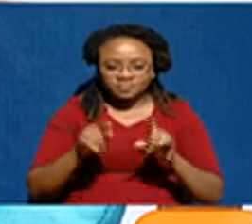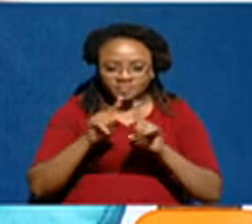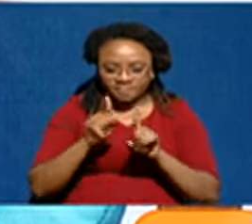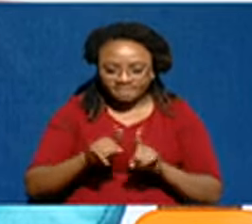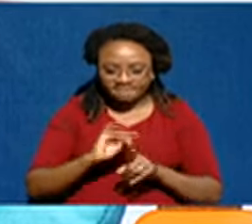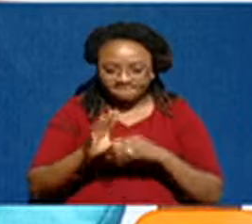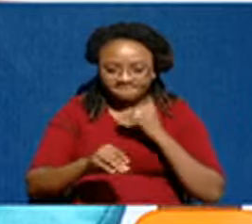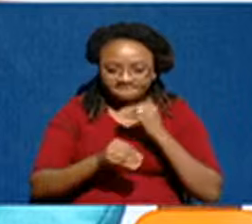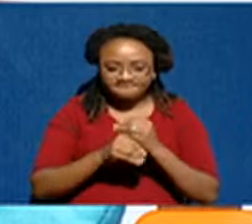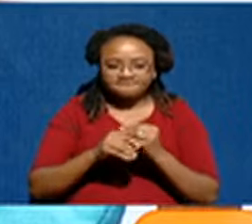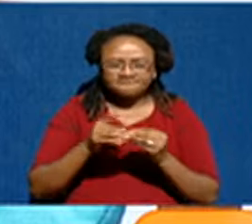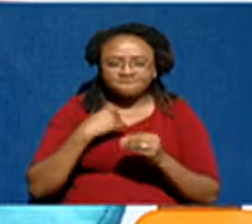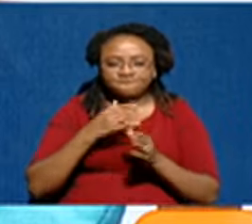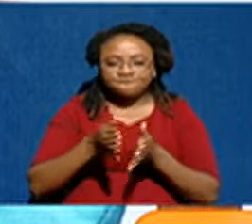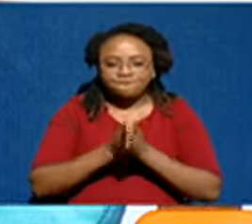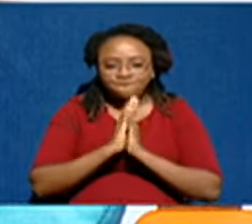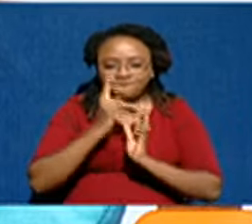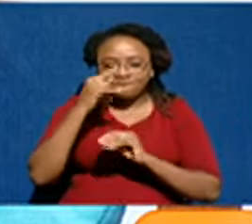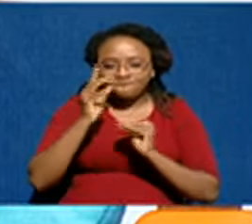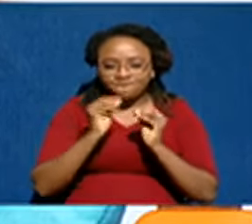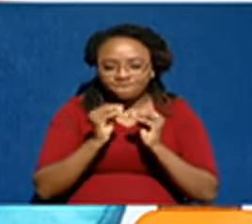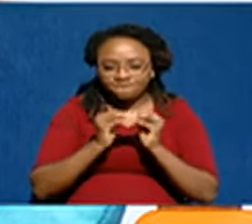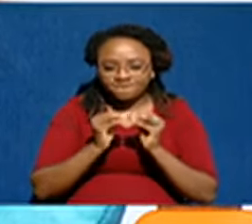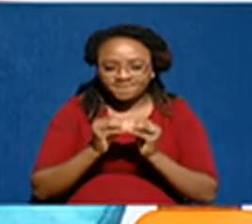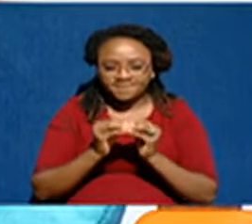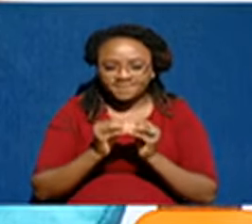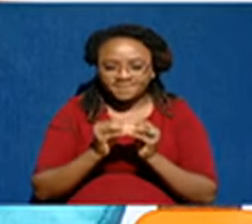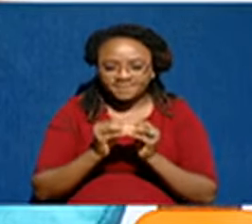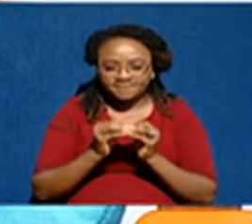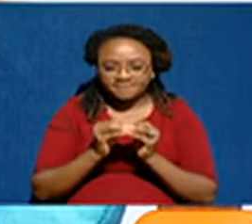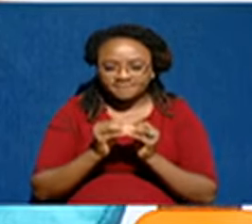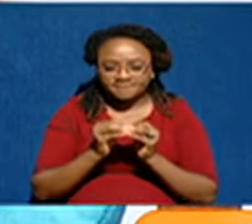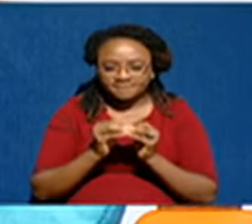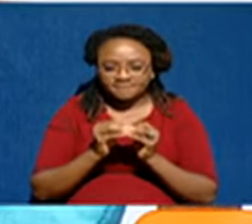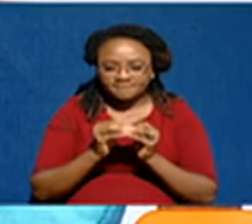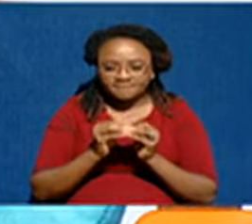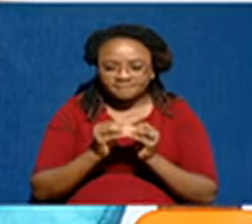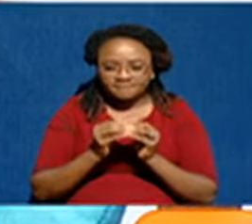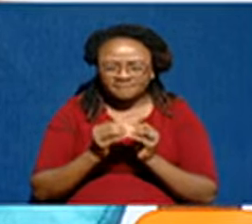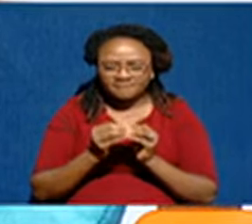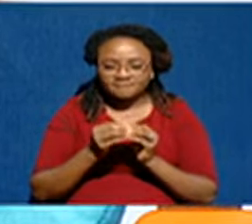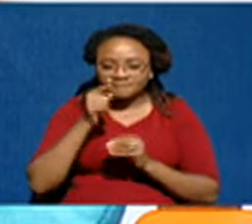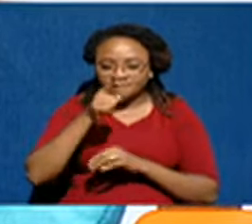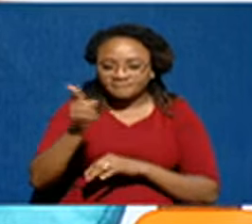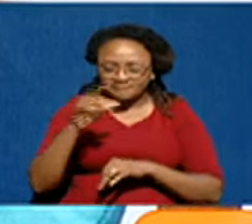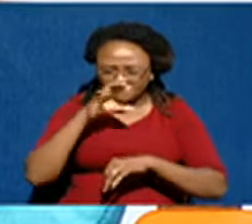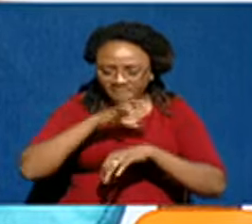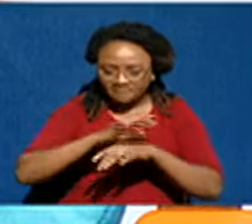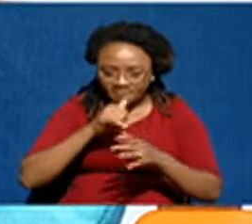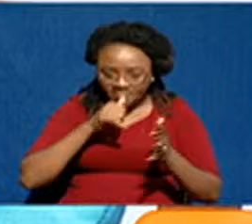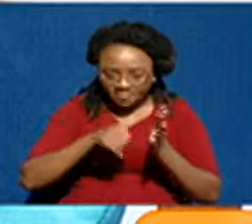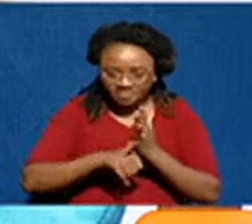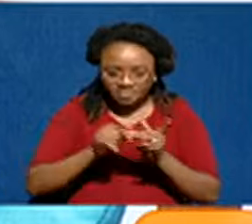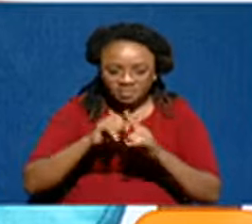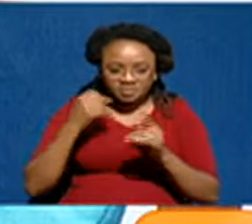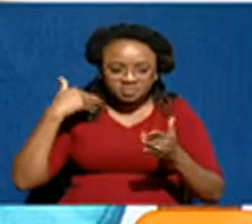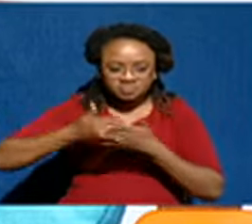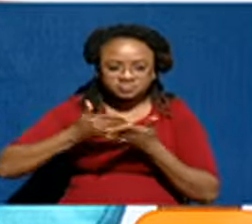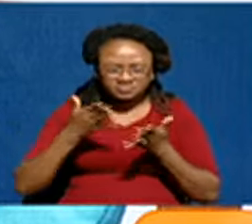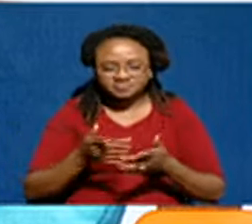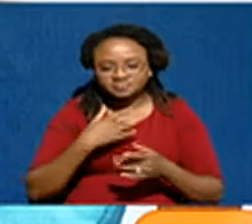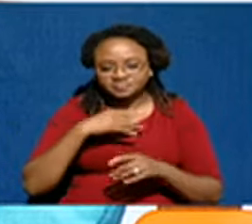and requested for a meeting with the Minister of Issues in writing. They received the letter. To date, they have not given us any